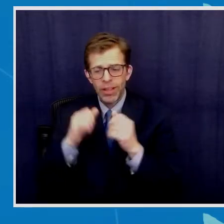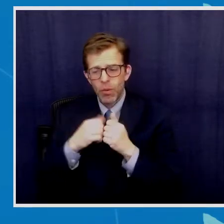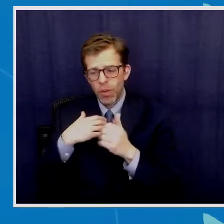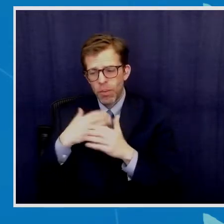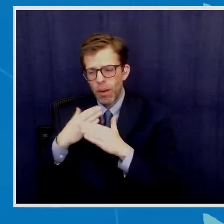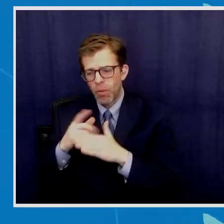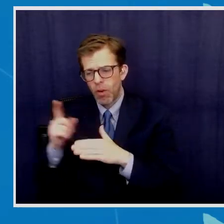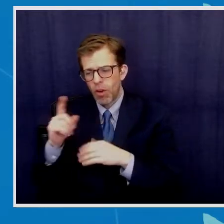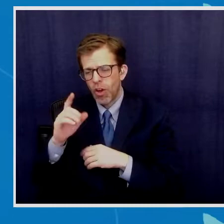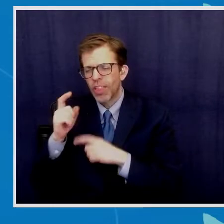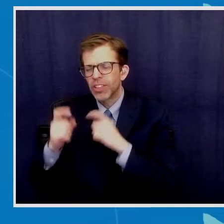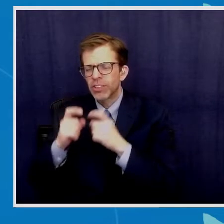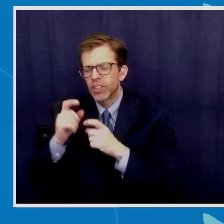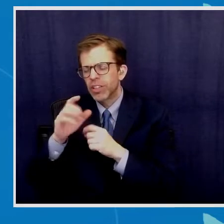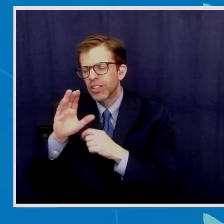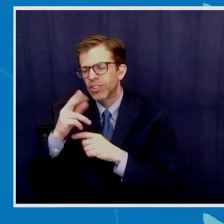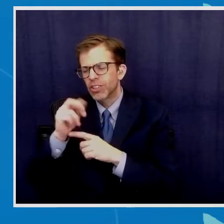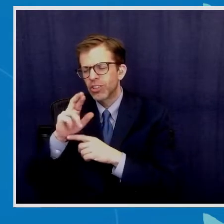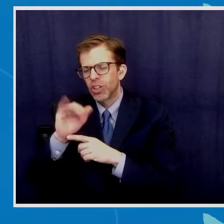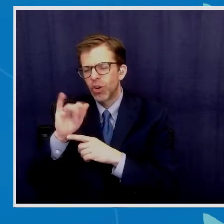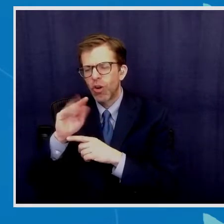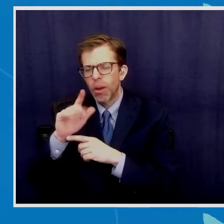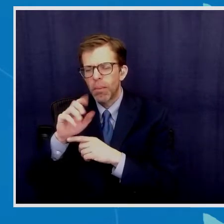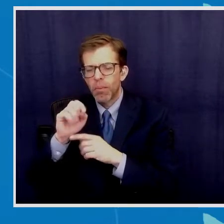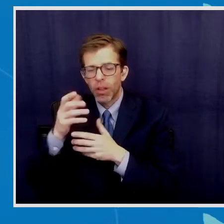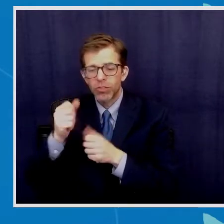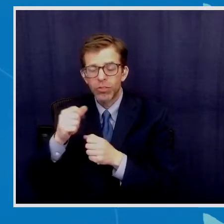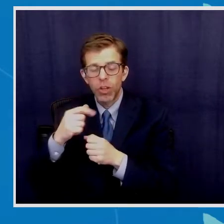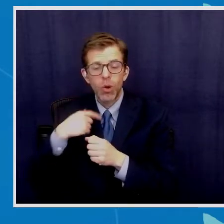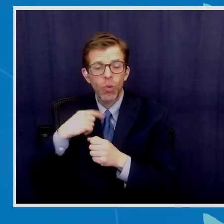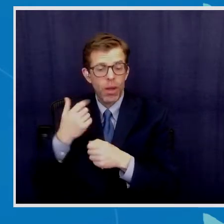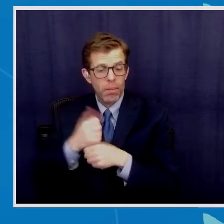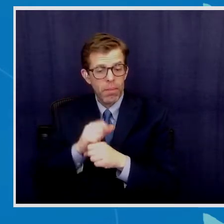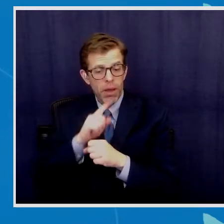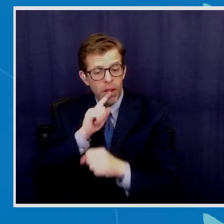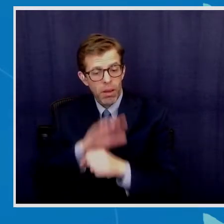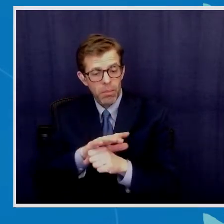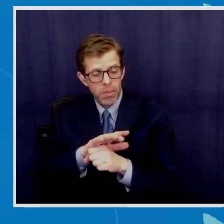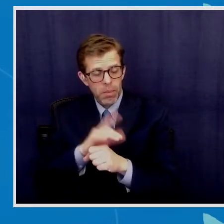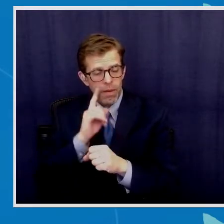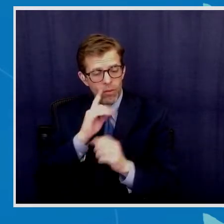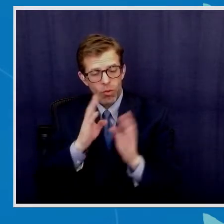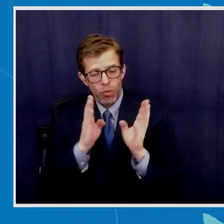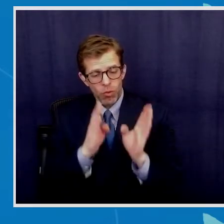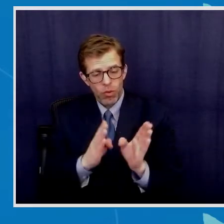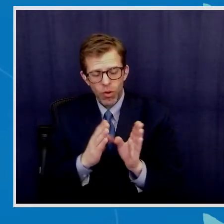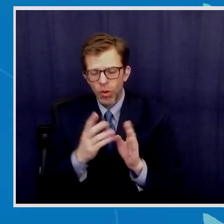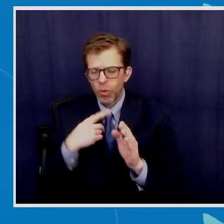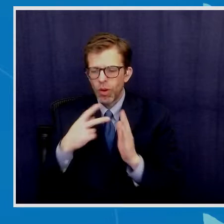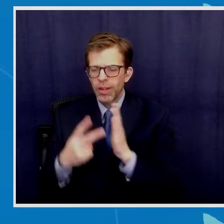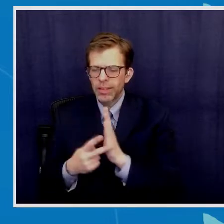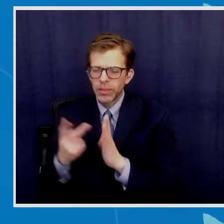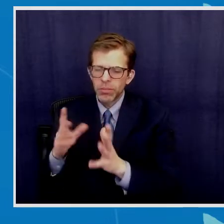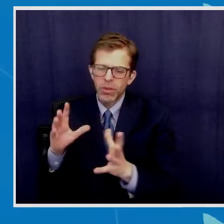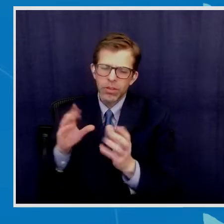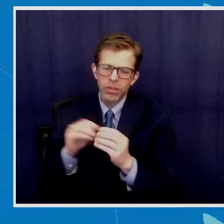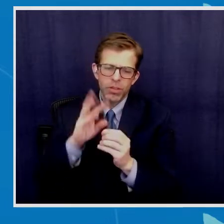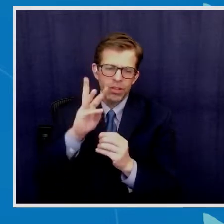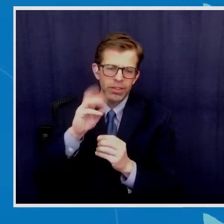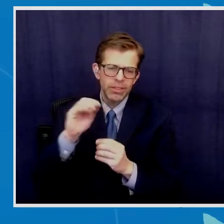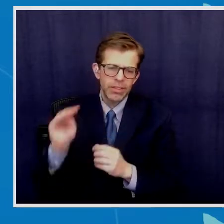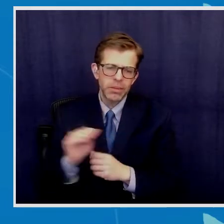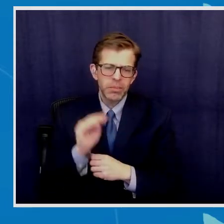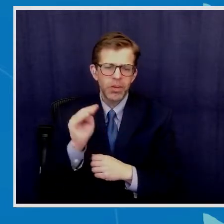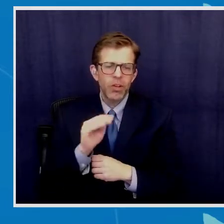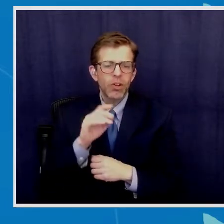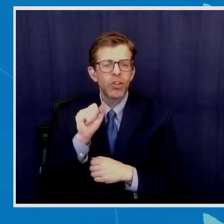Trust, to double up on our initial commitment for an additional 5 years with a total of $60 million in order to support those